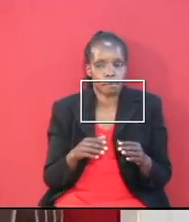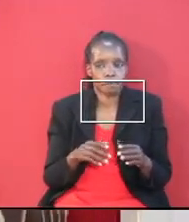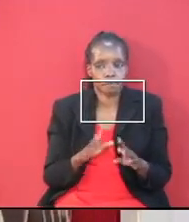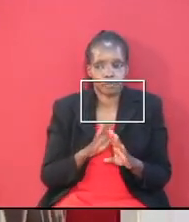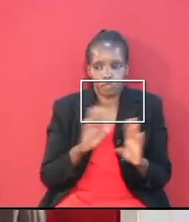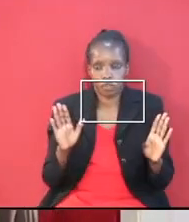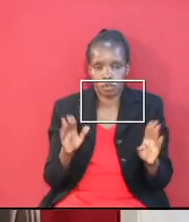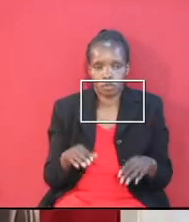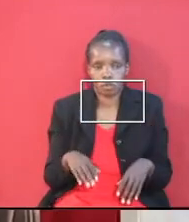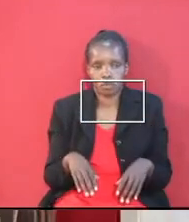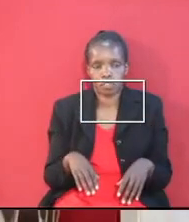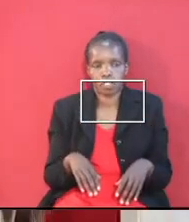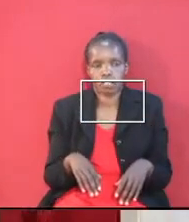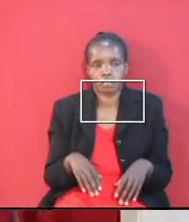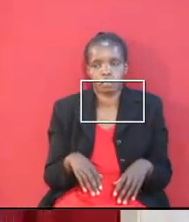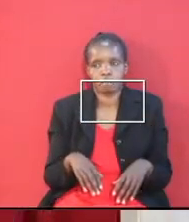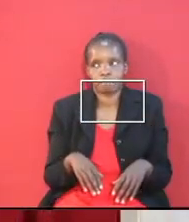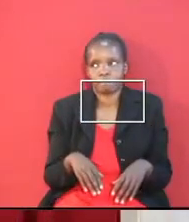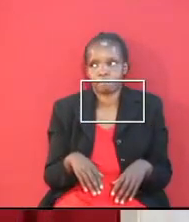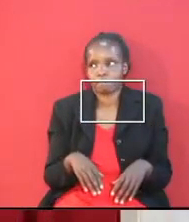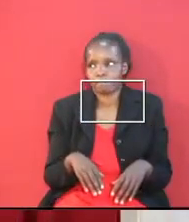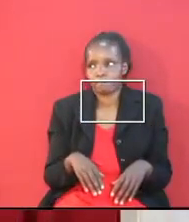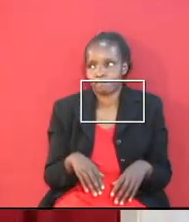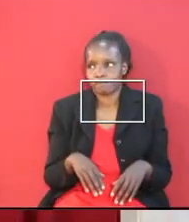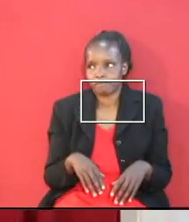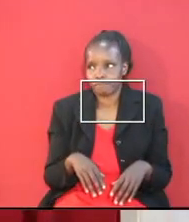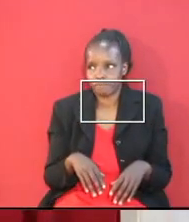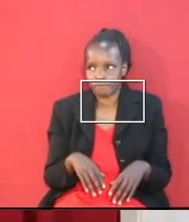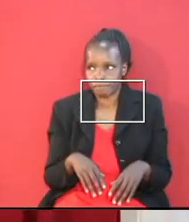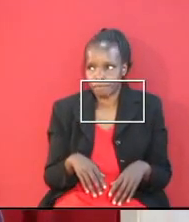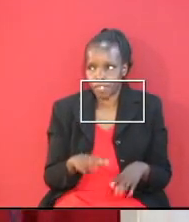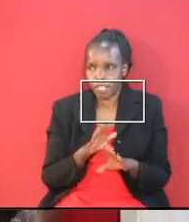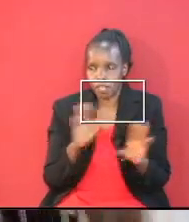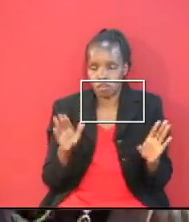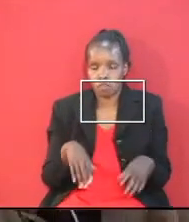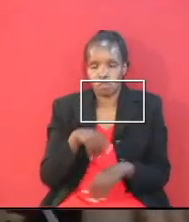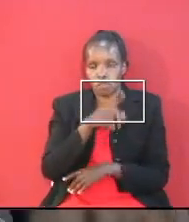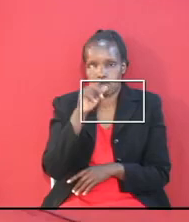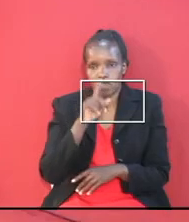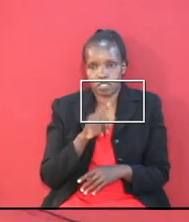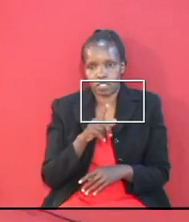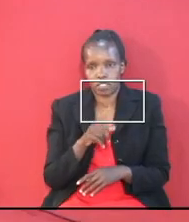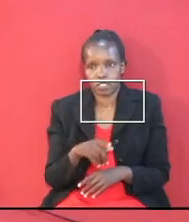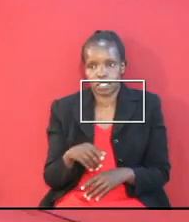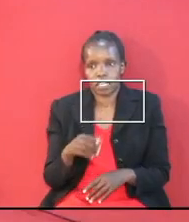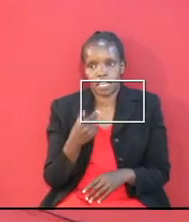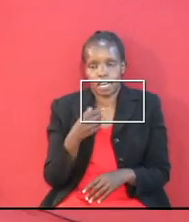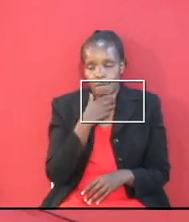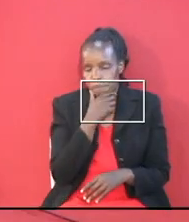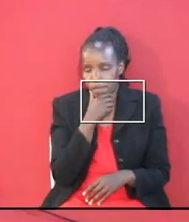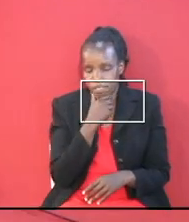No question this side? And that side? No question. Amazing